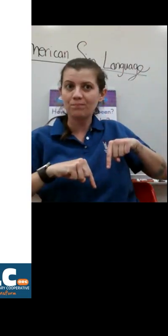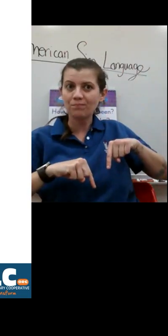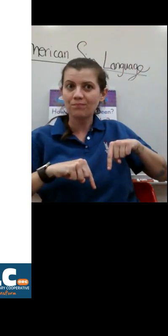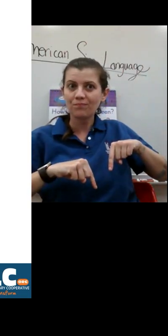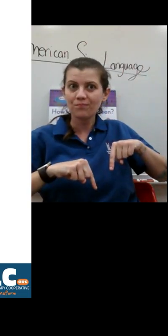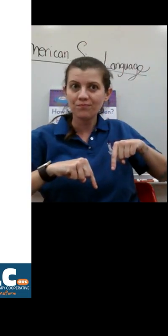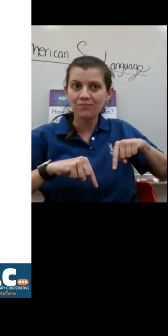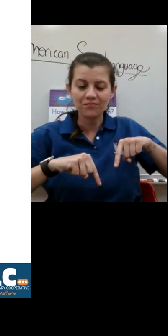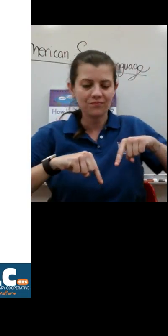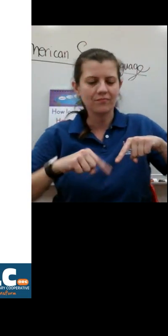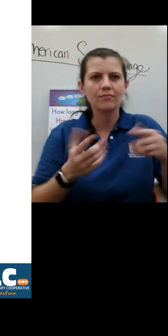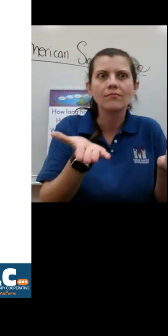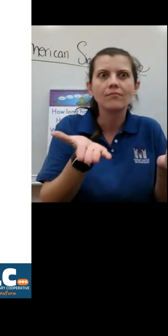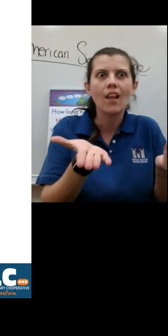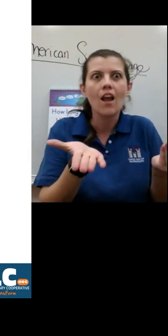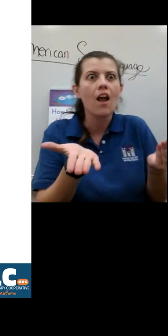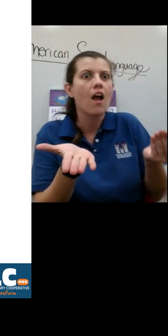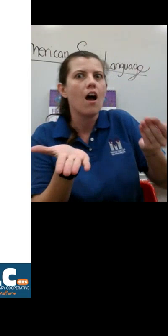come